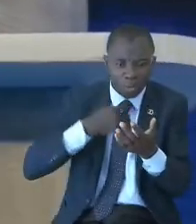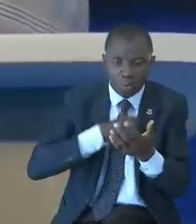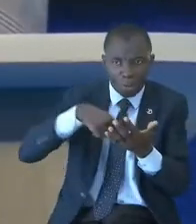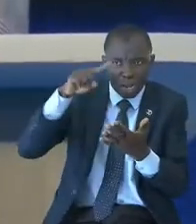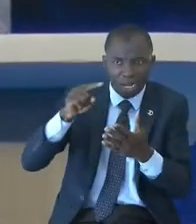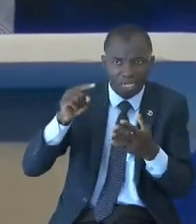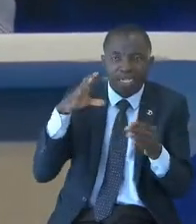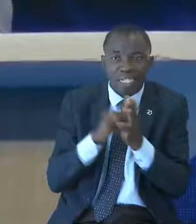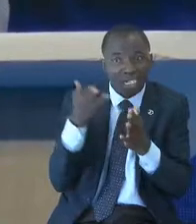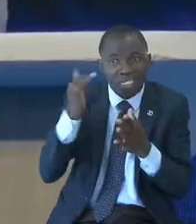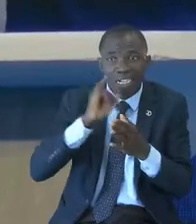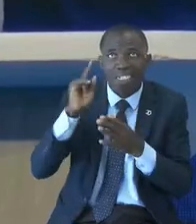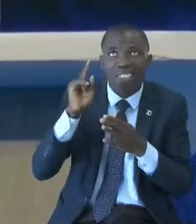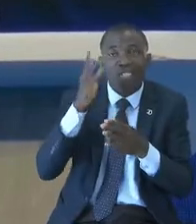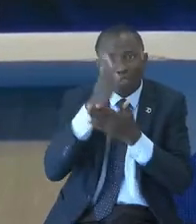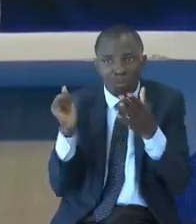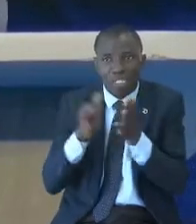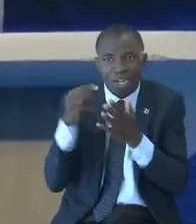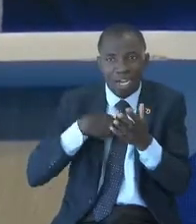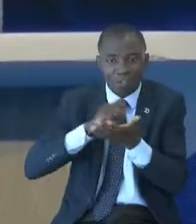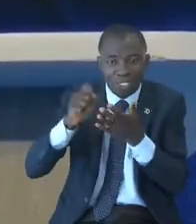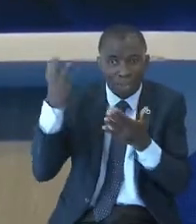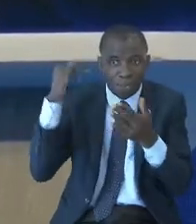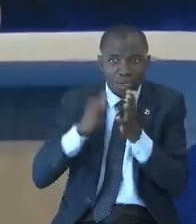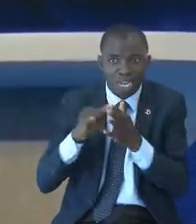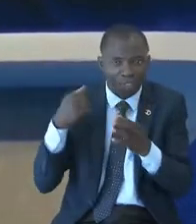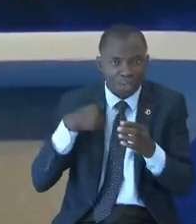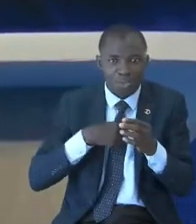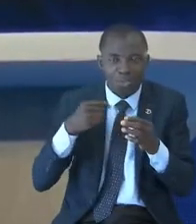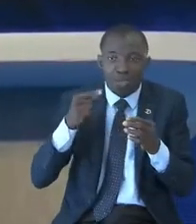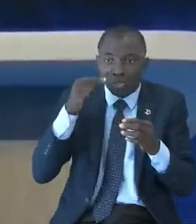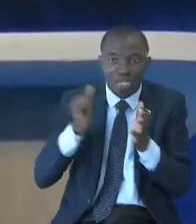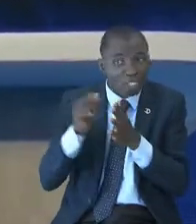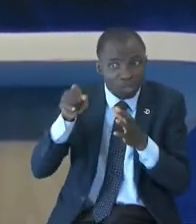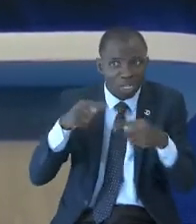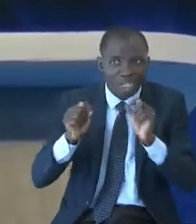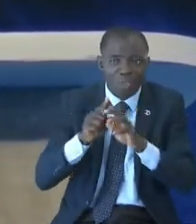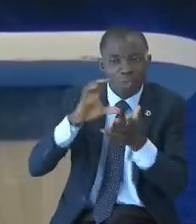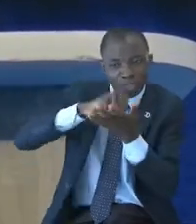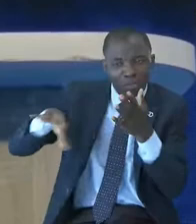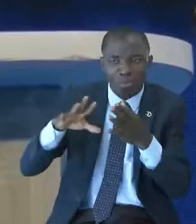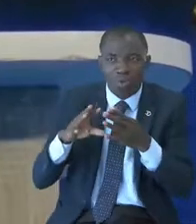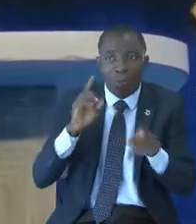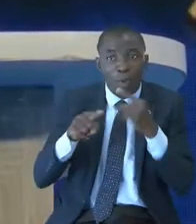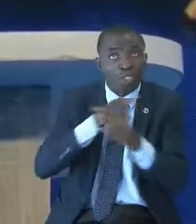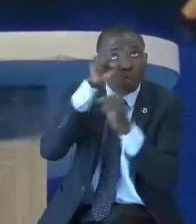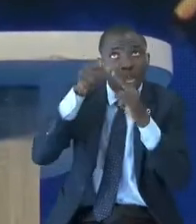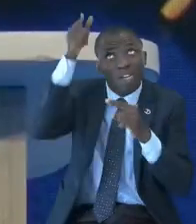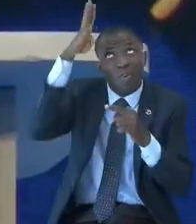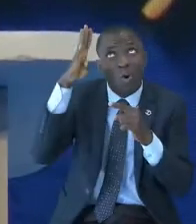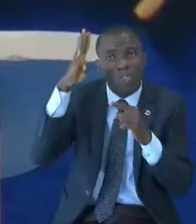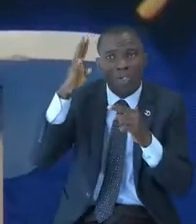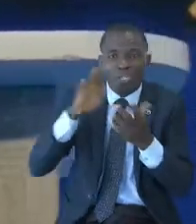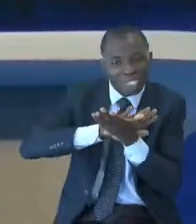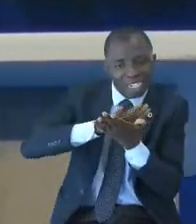the eraser of heaven, and then he blots out, he cleanses up. And he